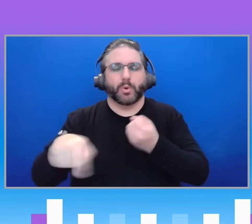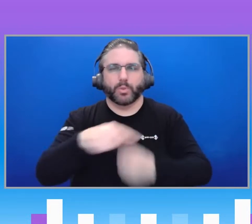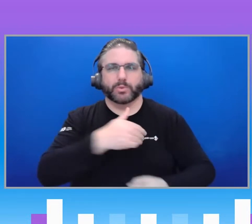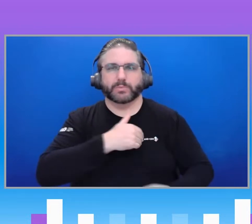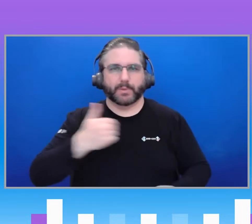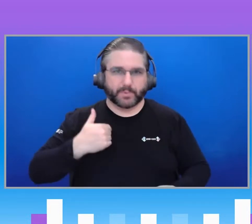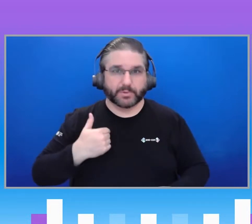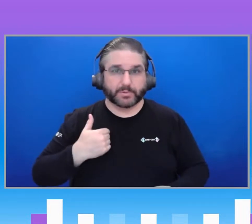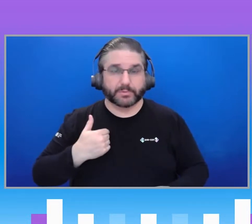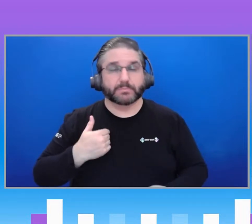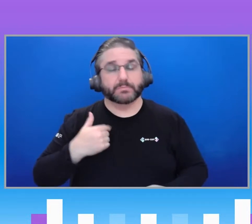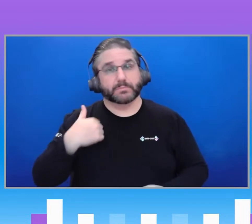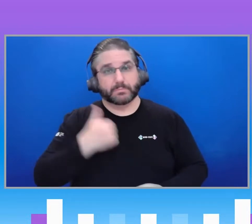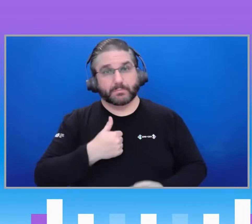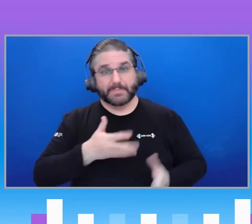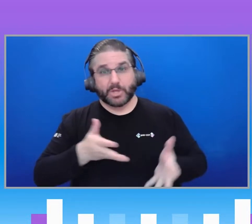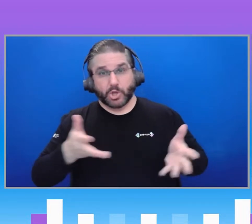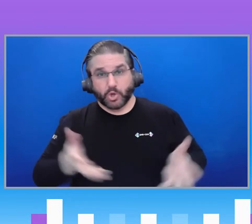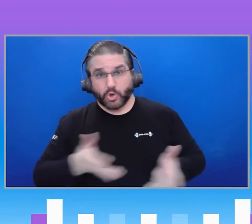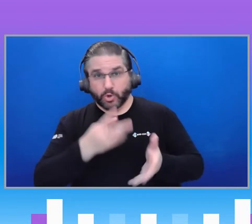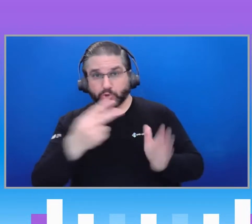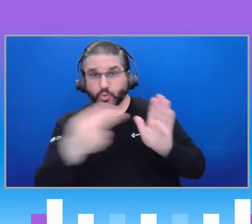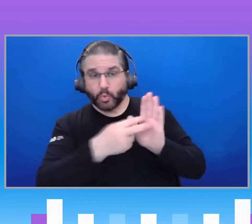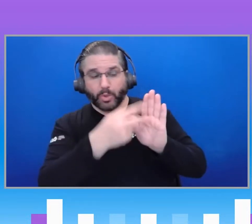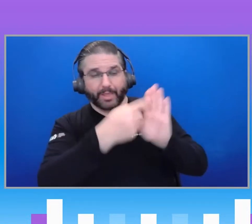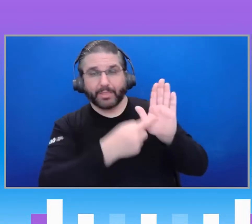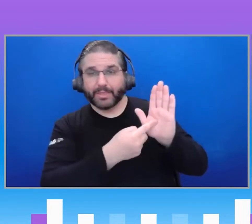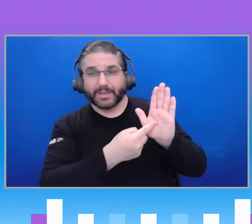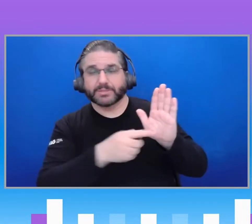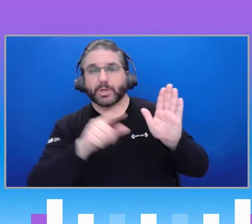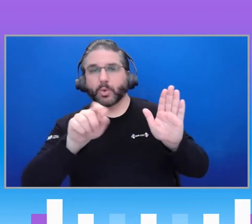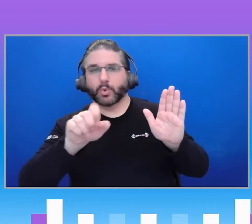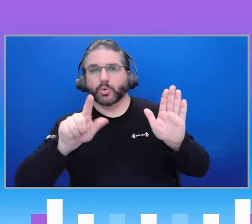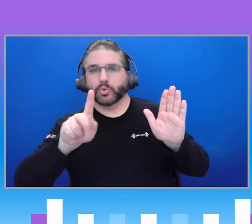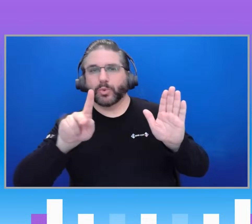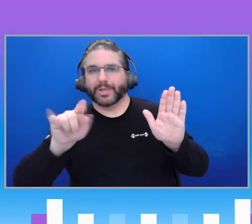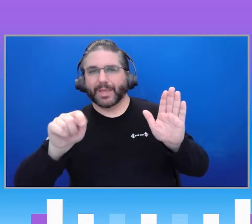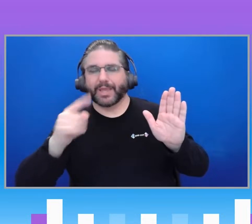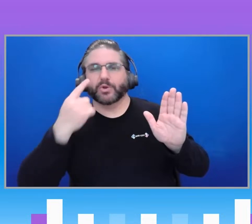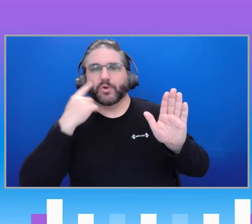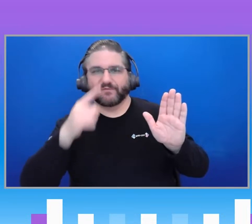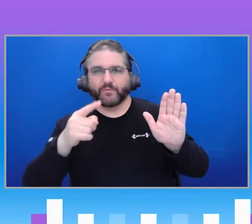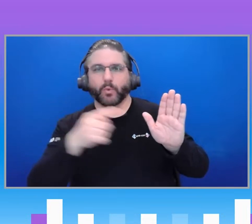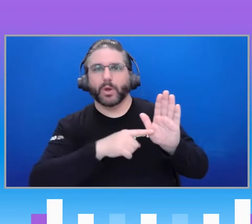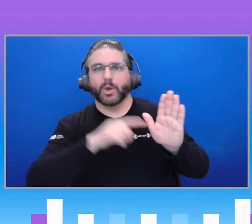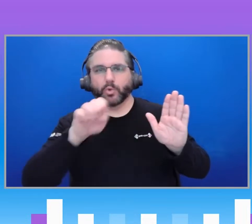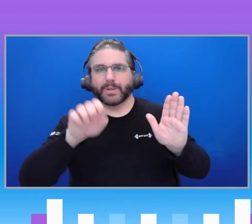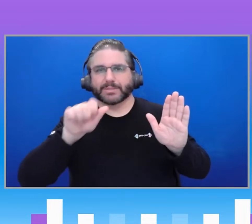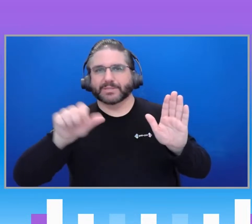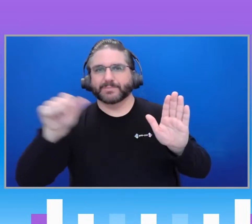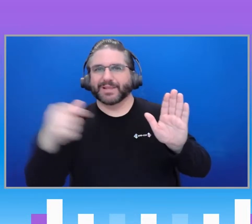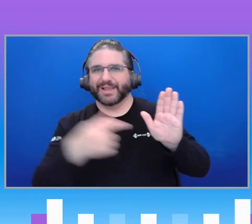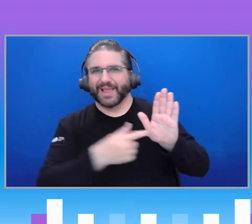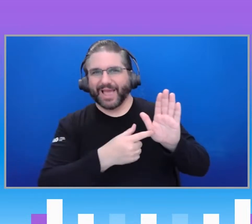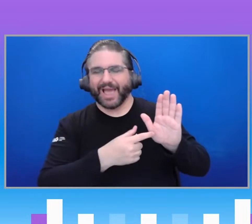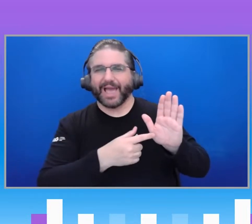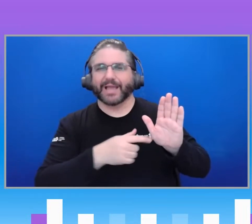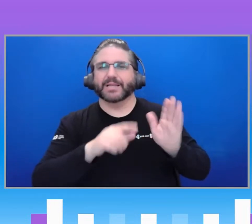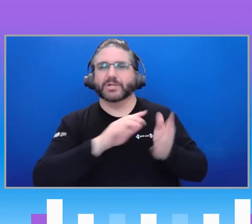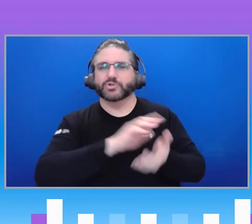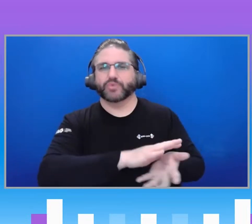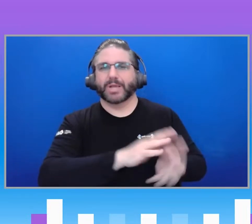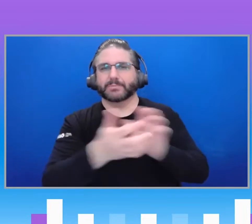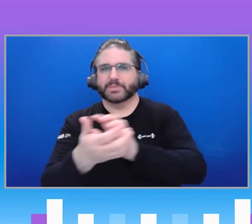everyone to take a look at it, a toolkit for the transposition of the European Accessibility Act. And by transposition, we